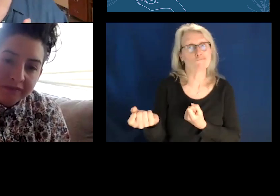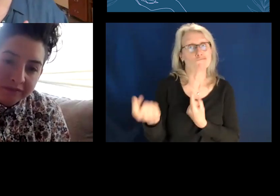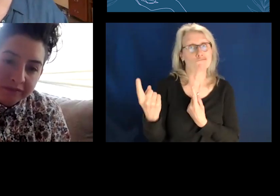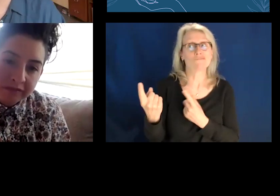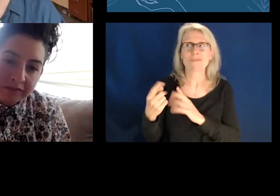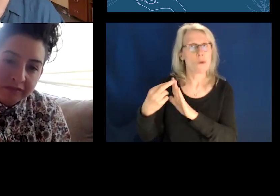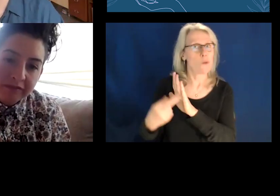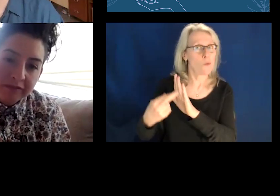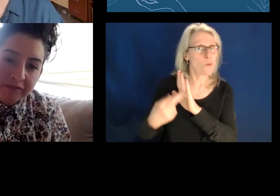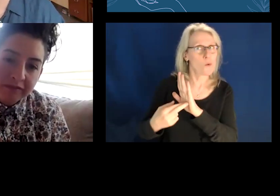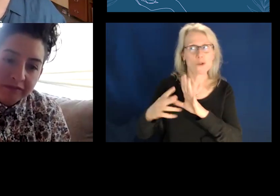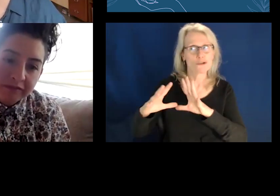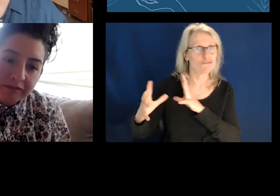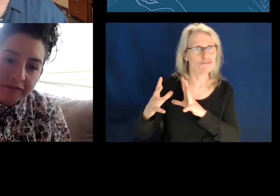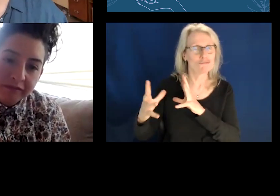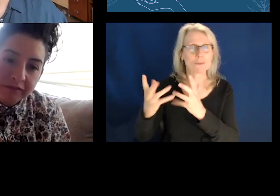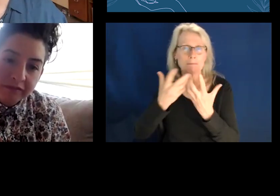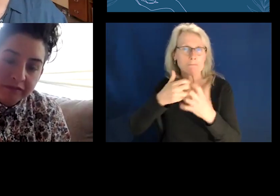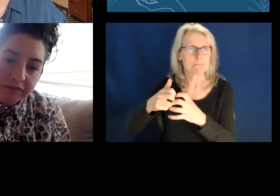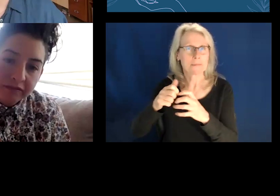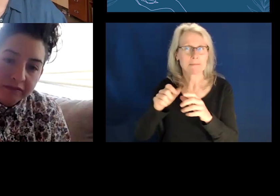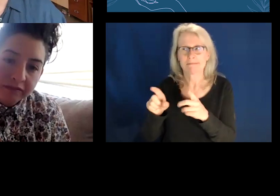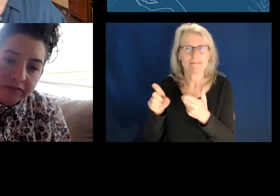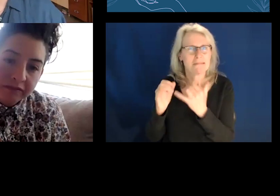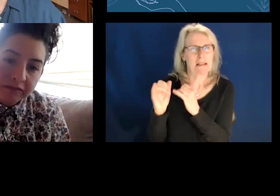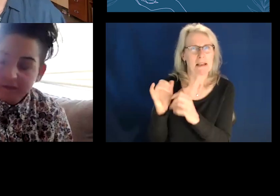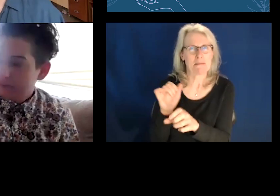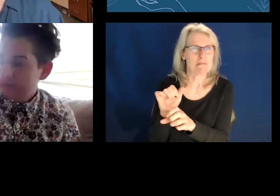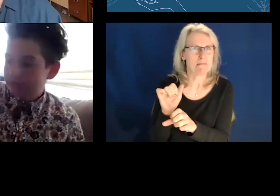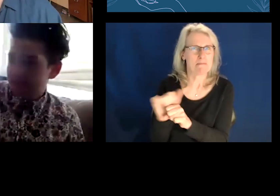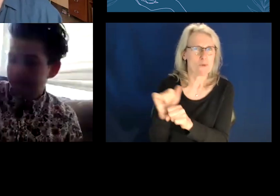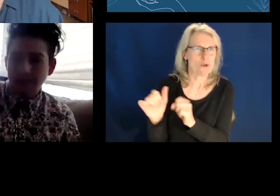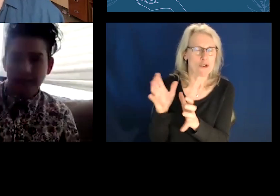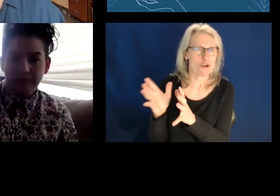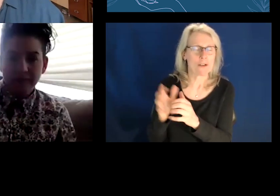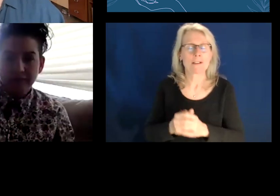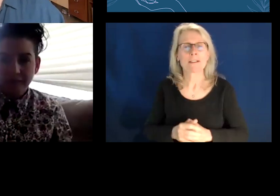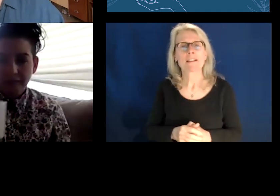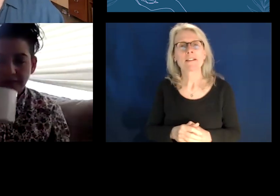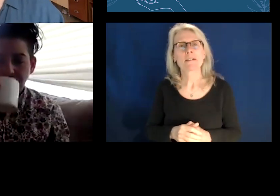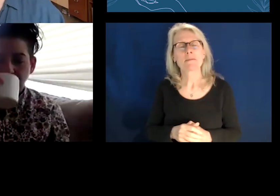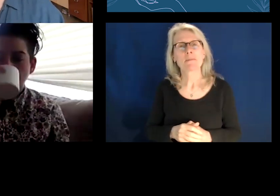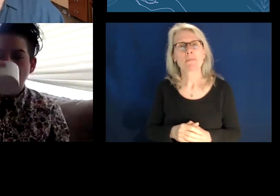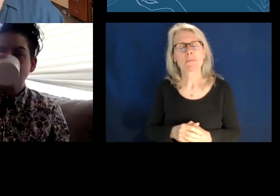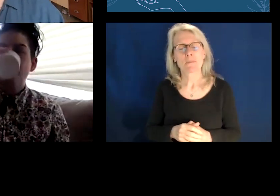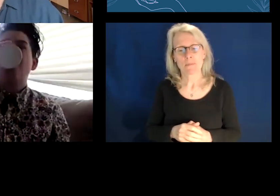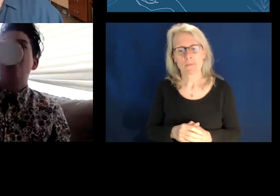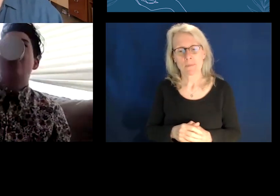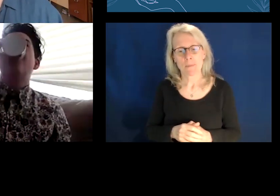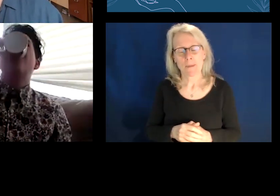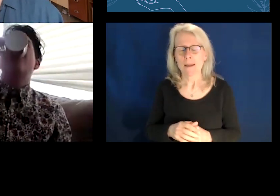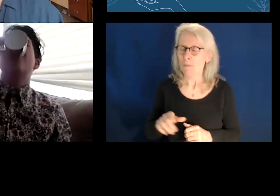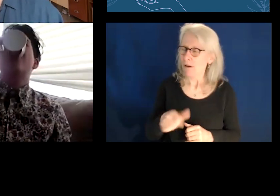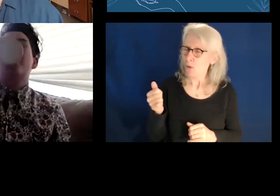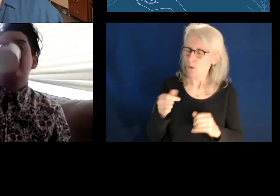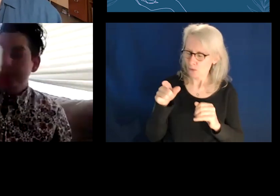play inside of here. And so that feels really clear. I also think you brought up something that is very important, which is, you know, it goes back to systems and